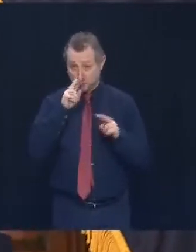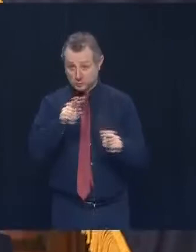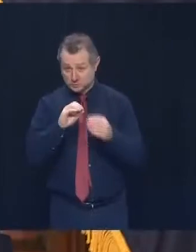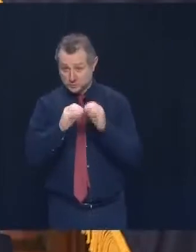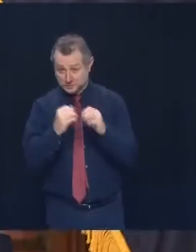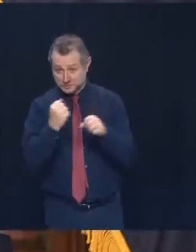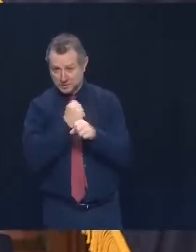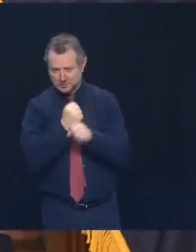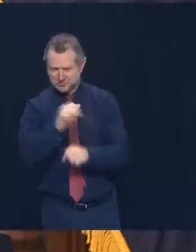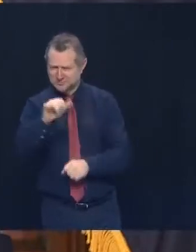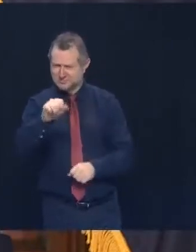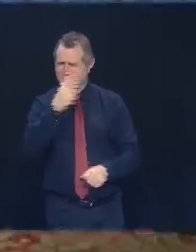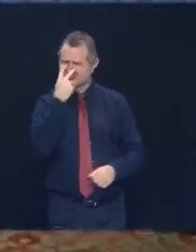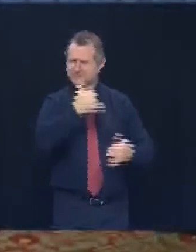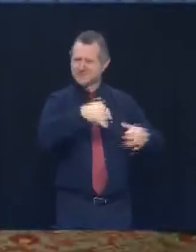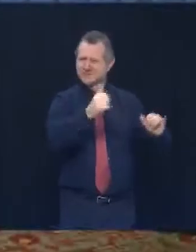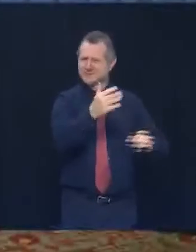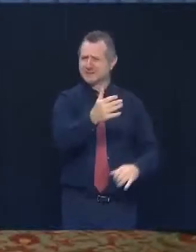has changed.